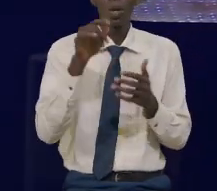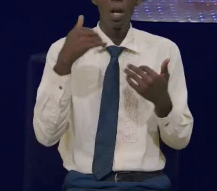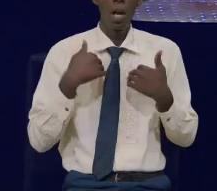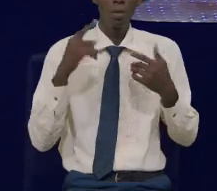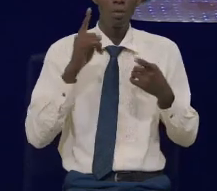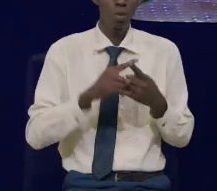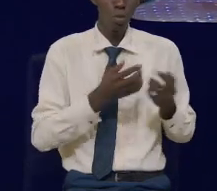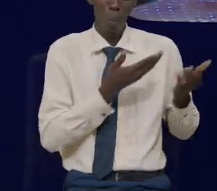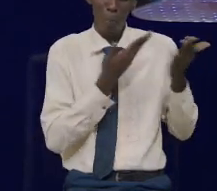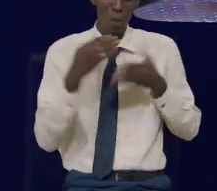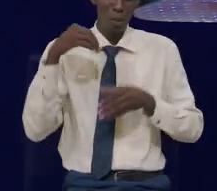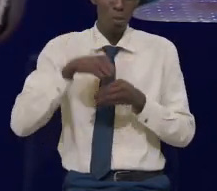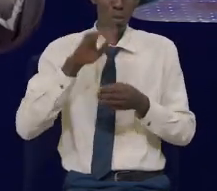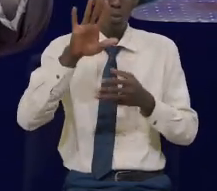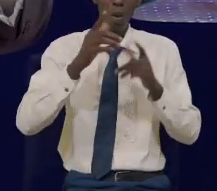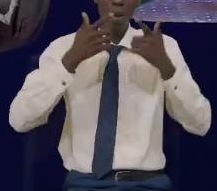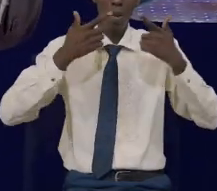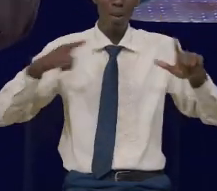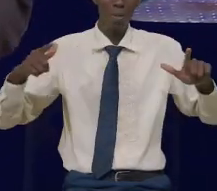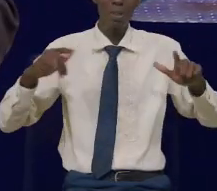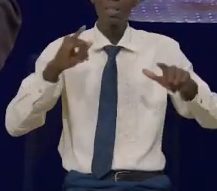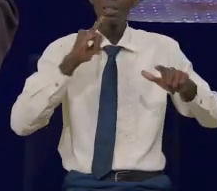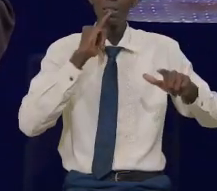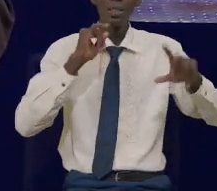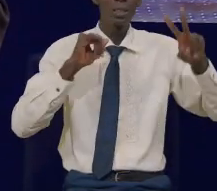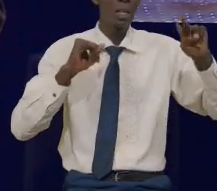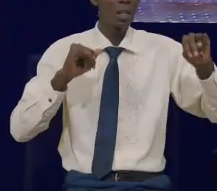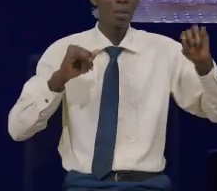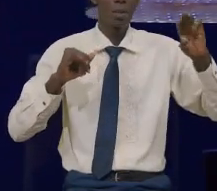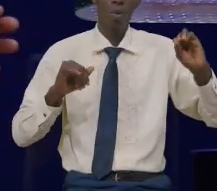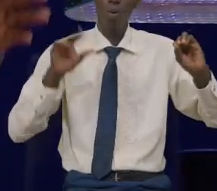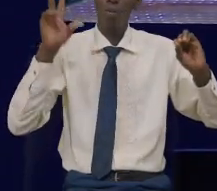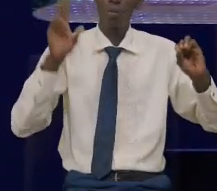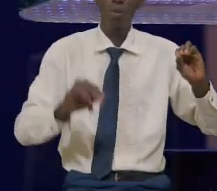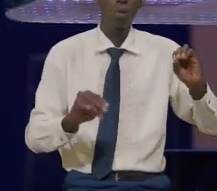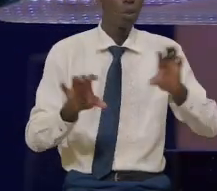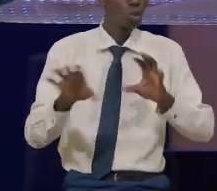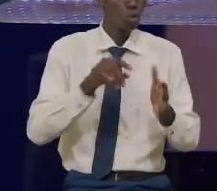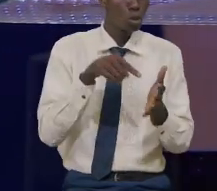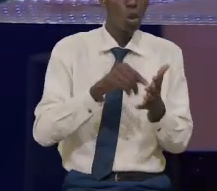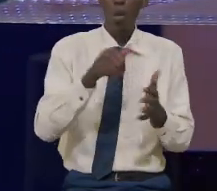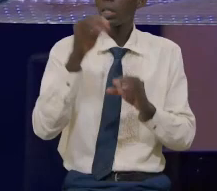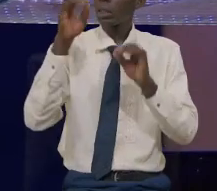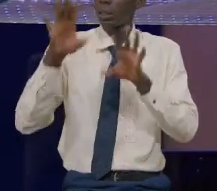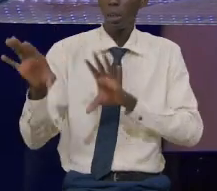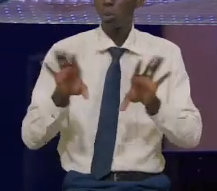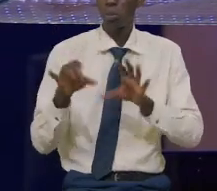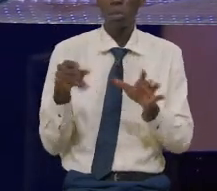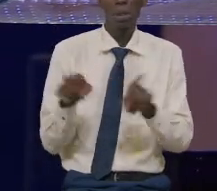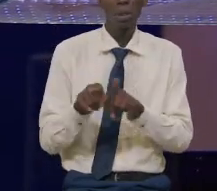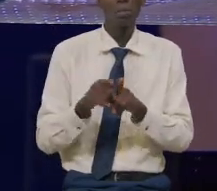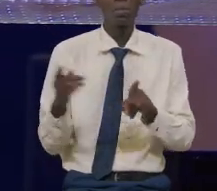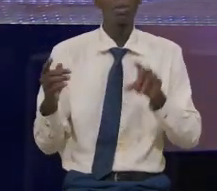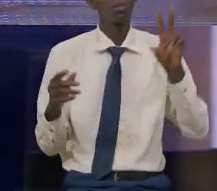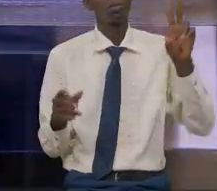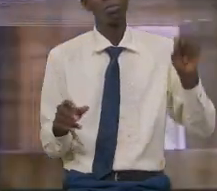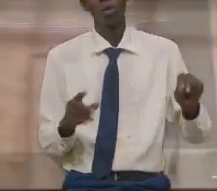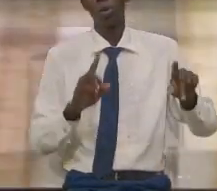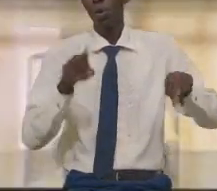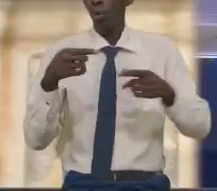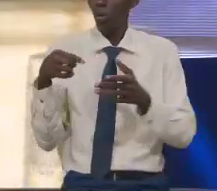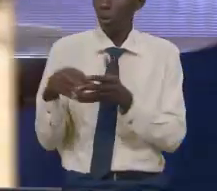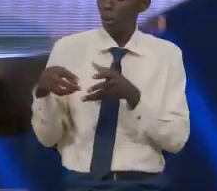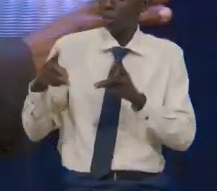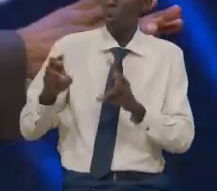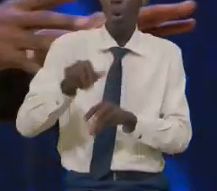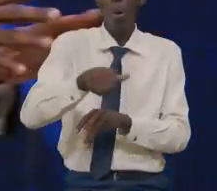your language, no. Do this, all the other teachers are doing it, no. Go this way, all